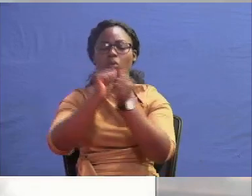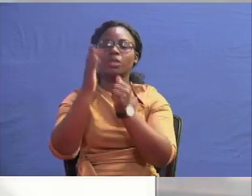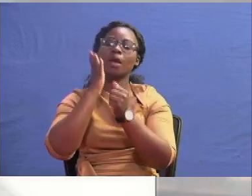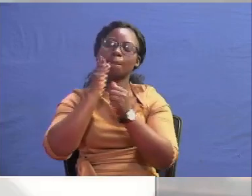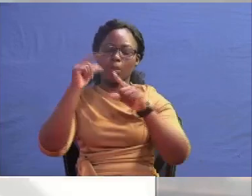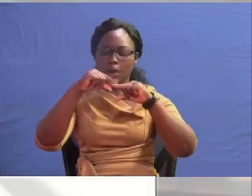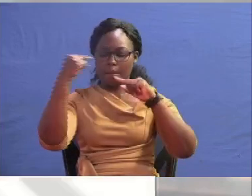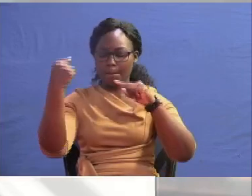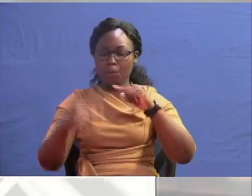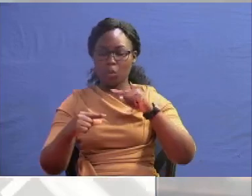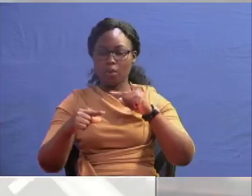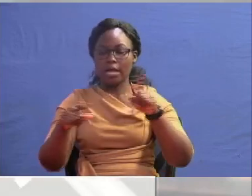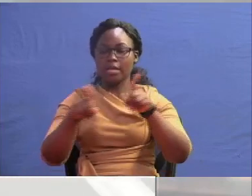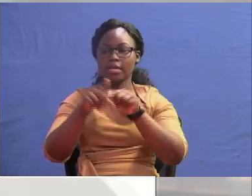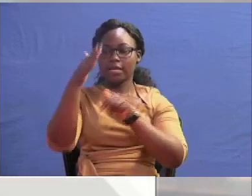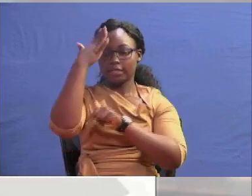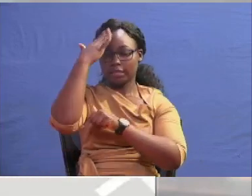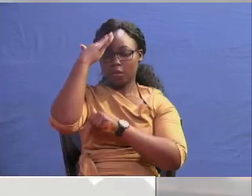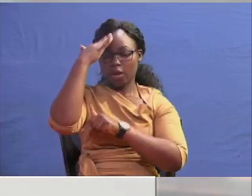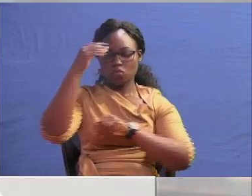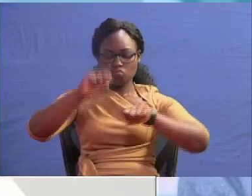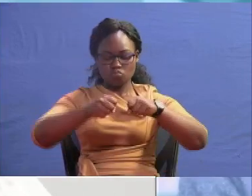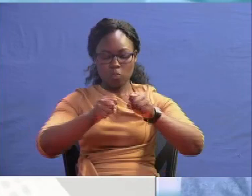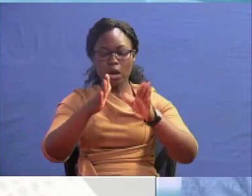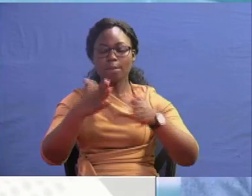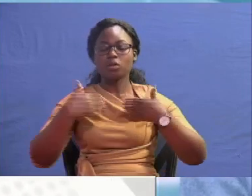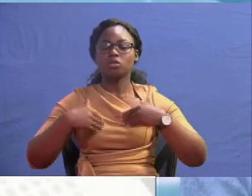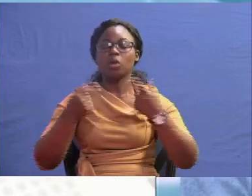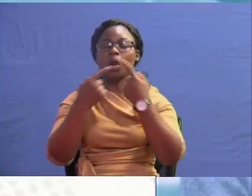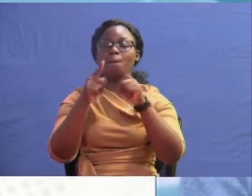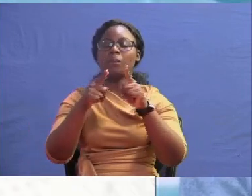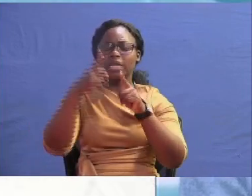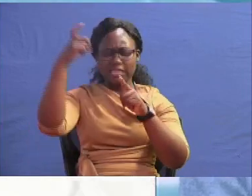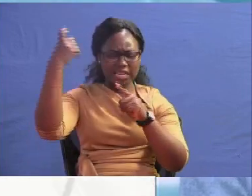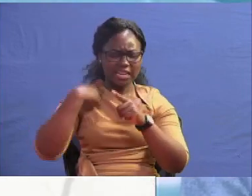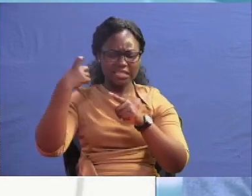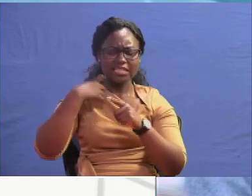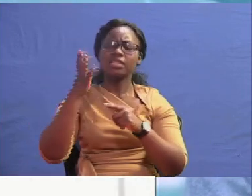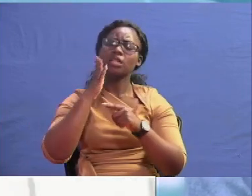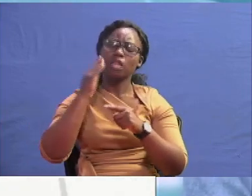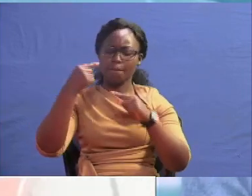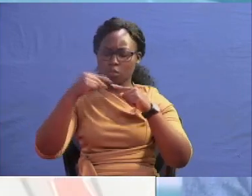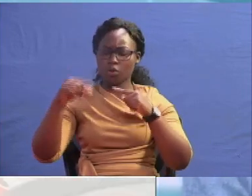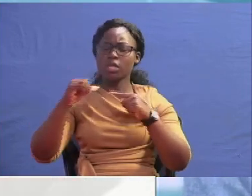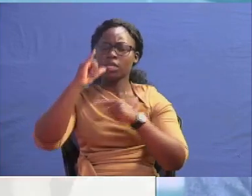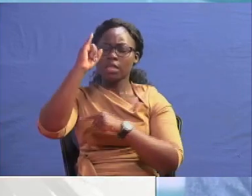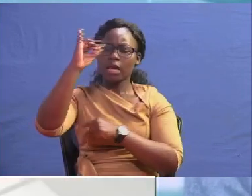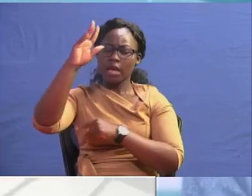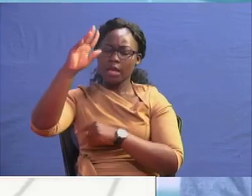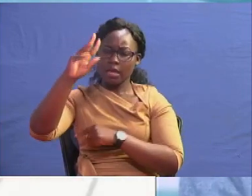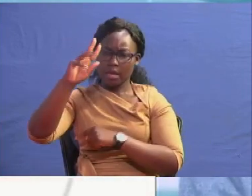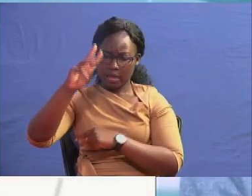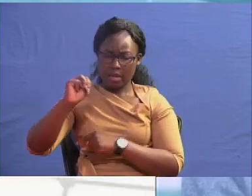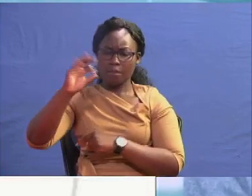and you know, the watu wa boda boda. But recently, the mamamboga in the picture is the IMF, and the mtu wa boda